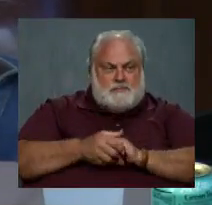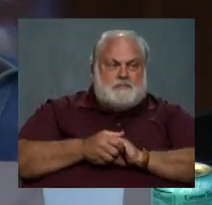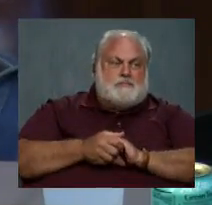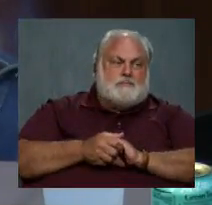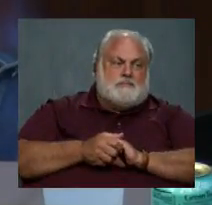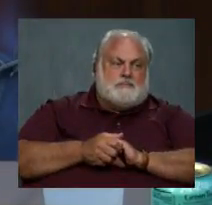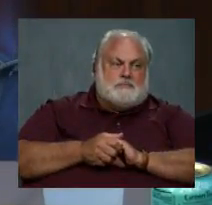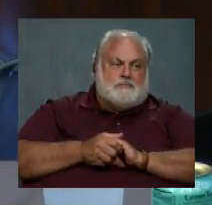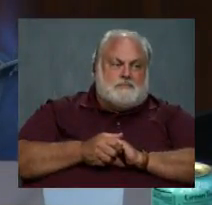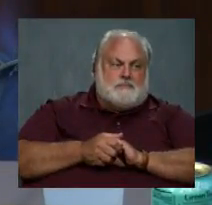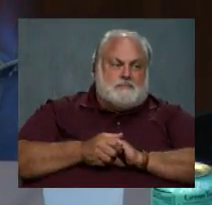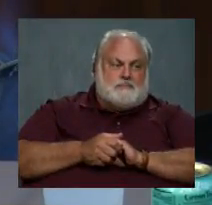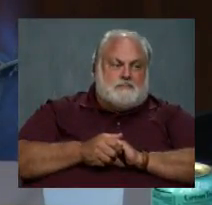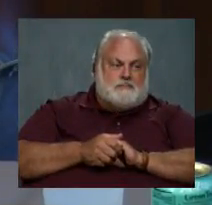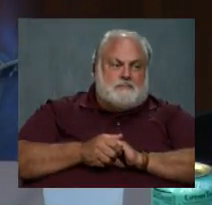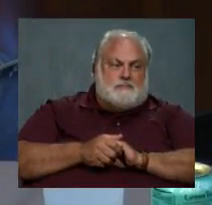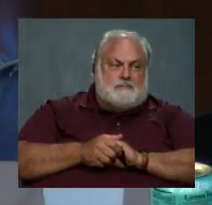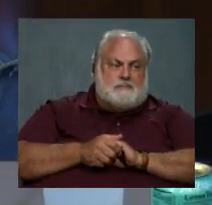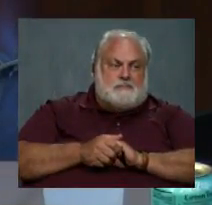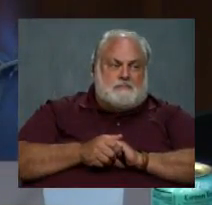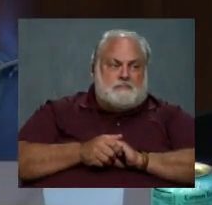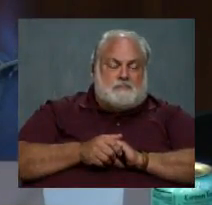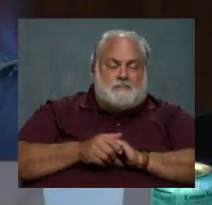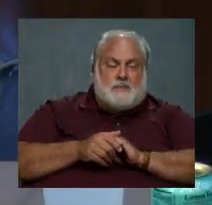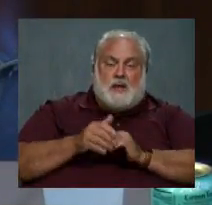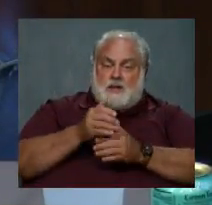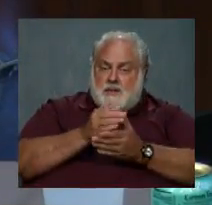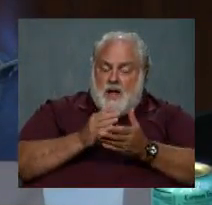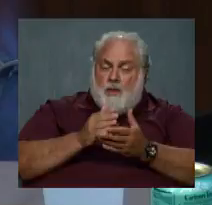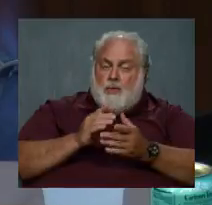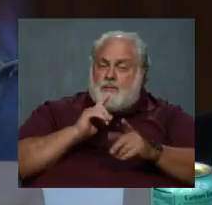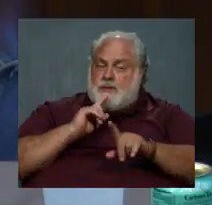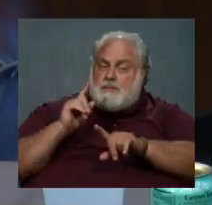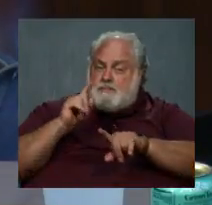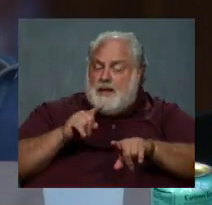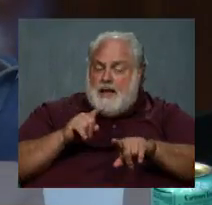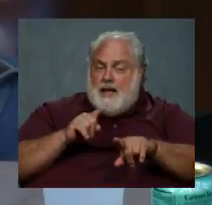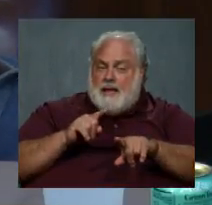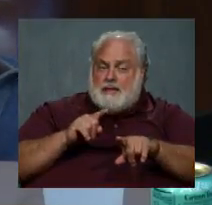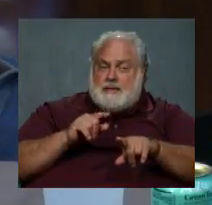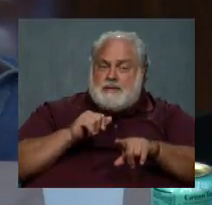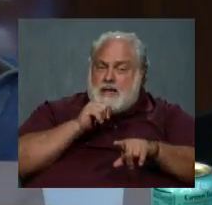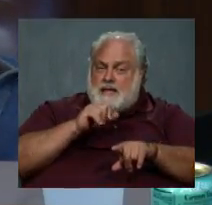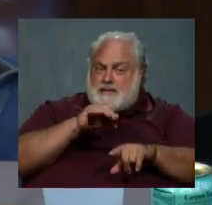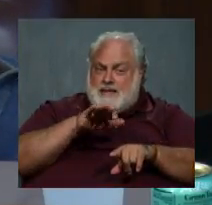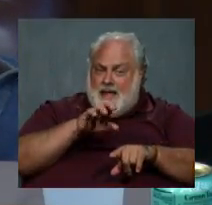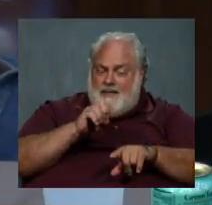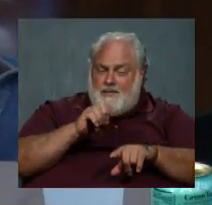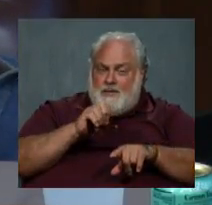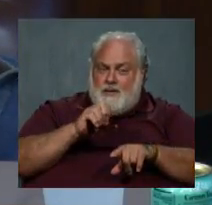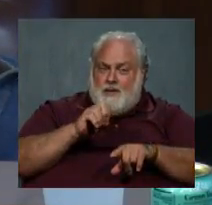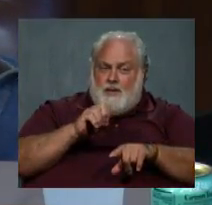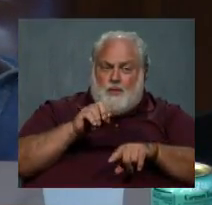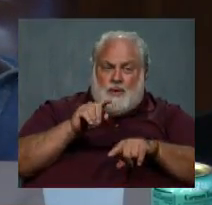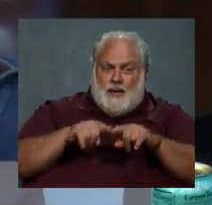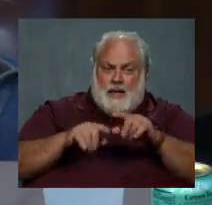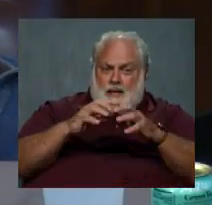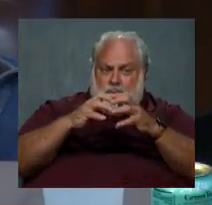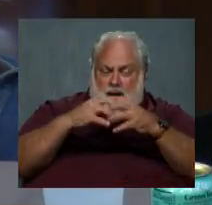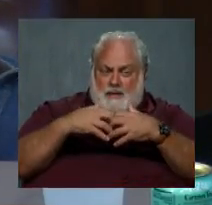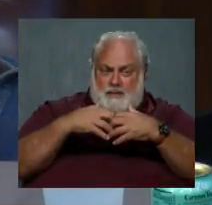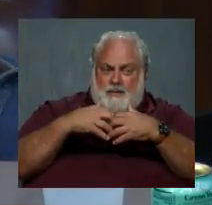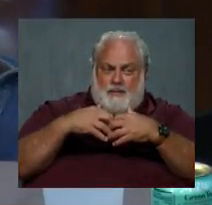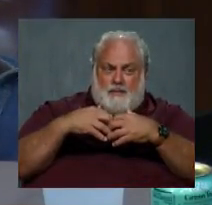you want to. That we may have on our list right now that may be condemned and vacant and unsafe, but not necessarily in position or condition where we had to demolish them